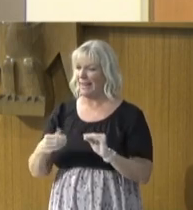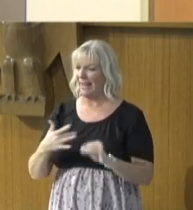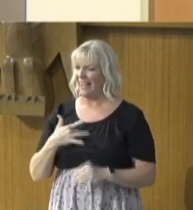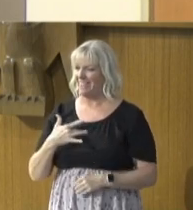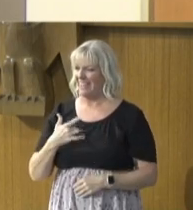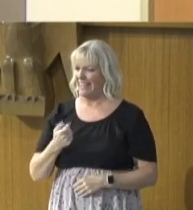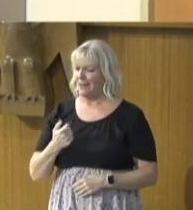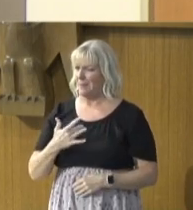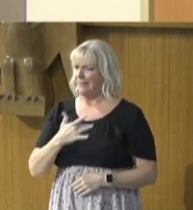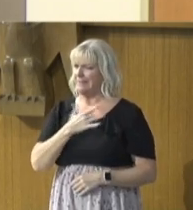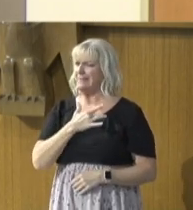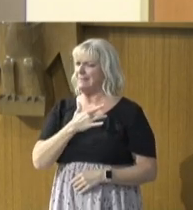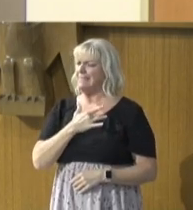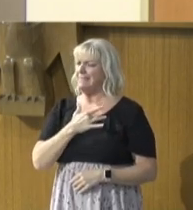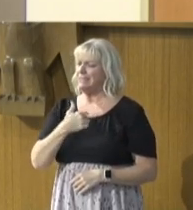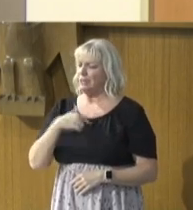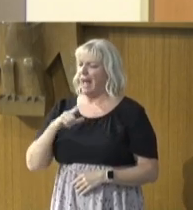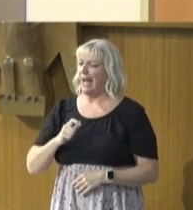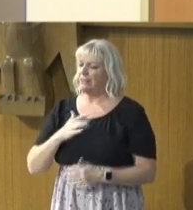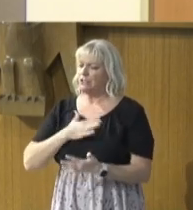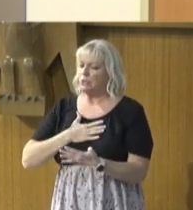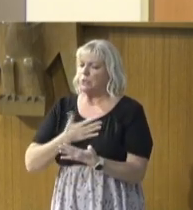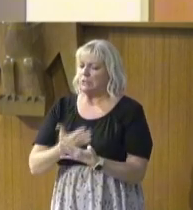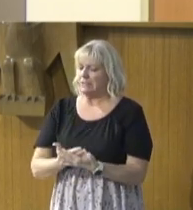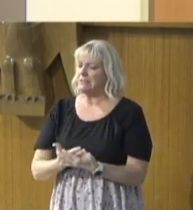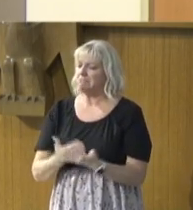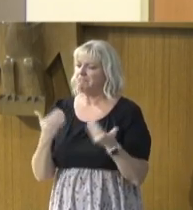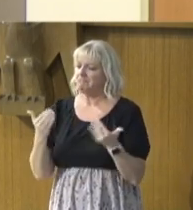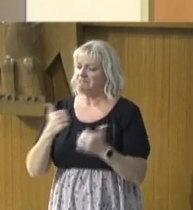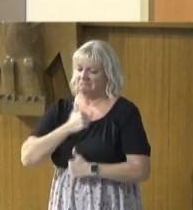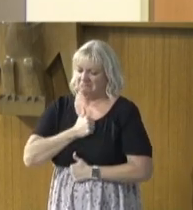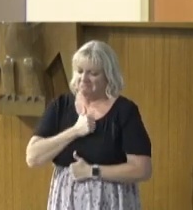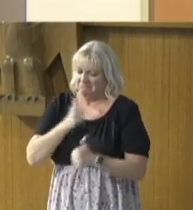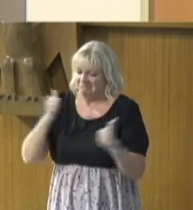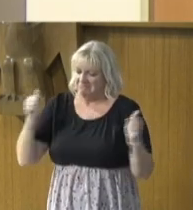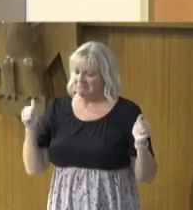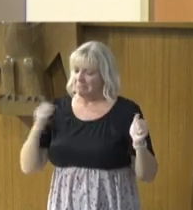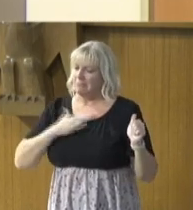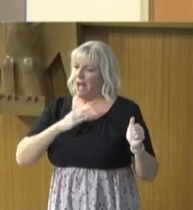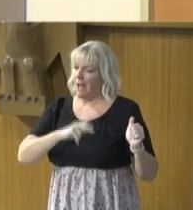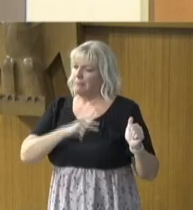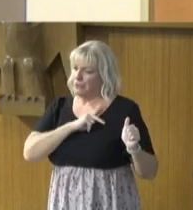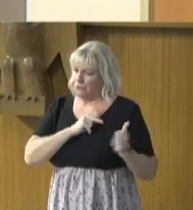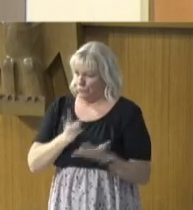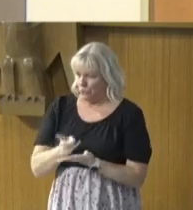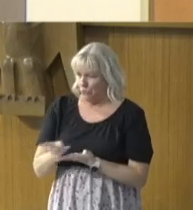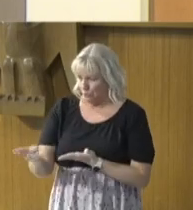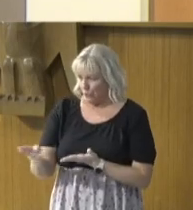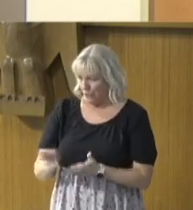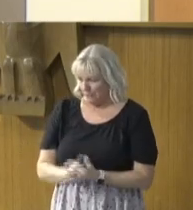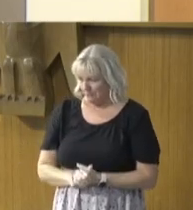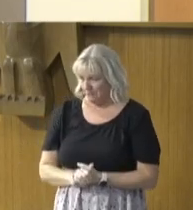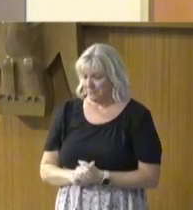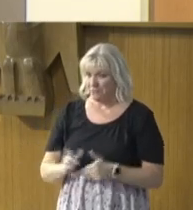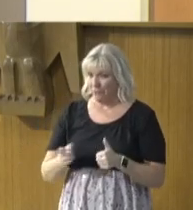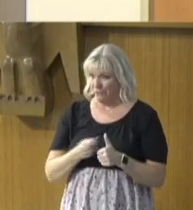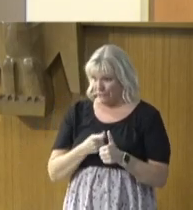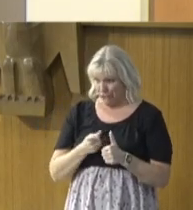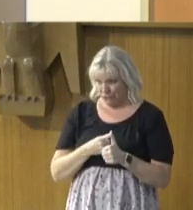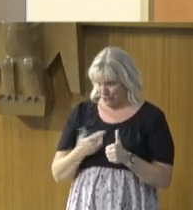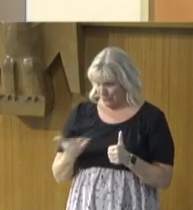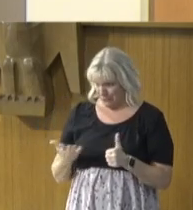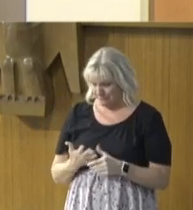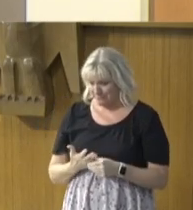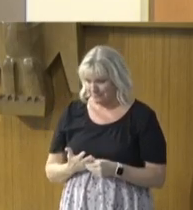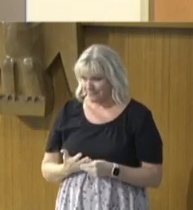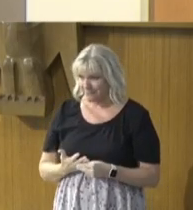chord within me. And so I'm going to be vulnerable and share some personal truths with you. The first one is this.